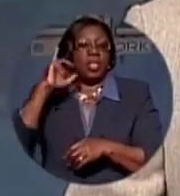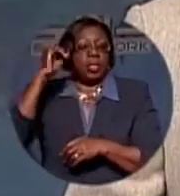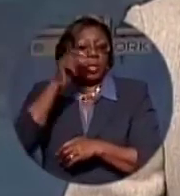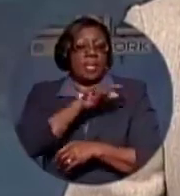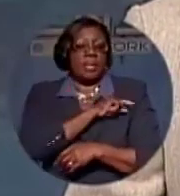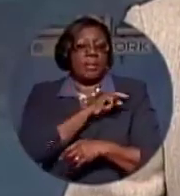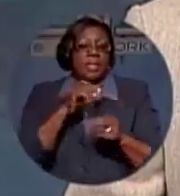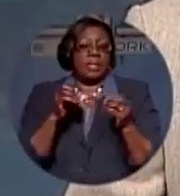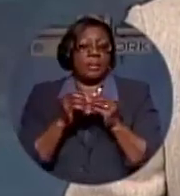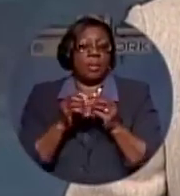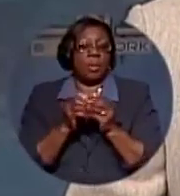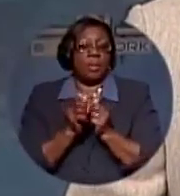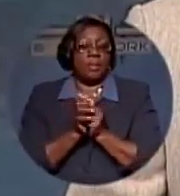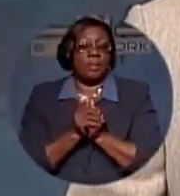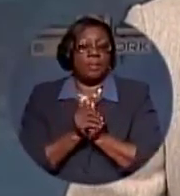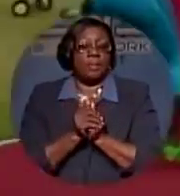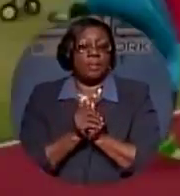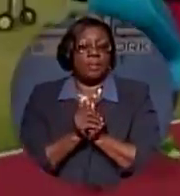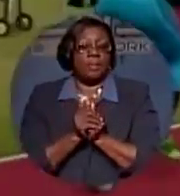the breakdown.